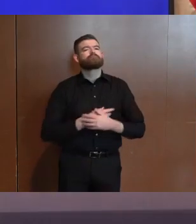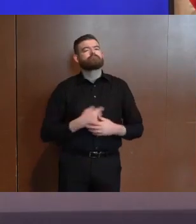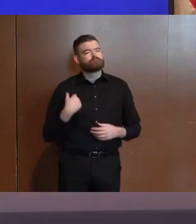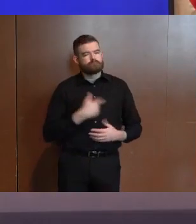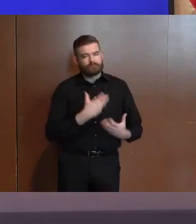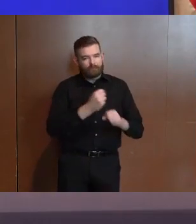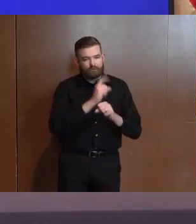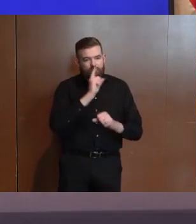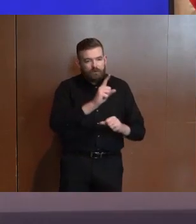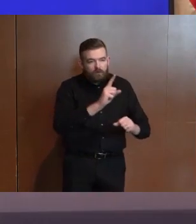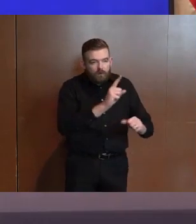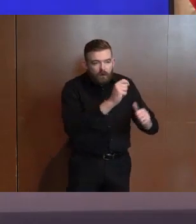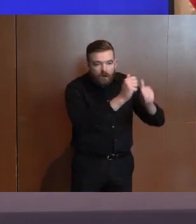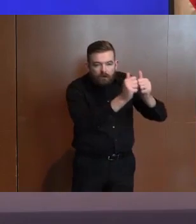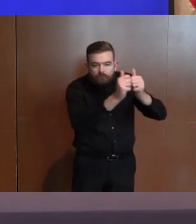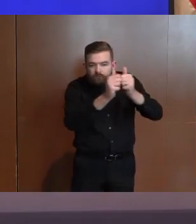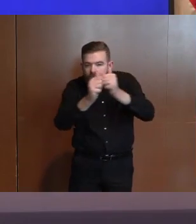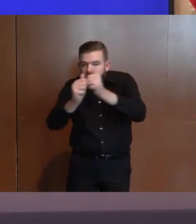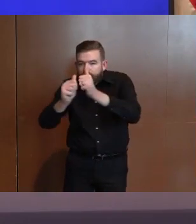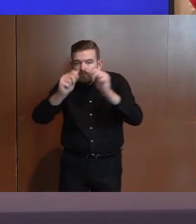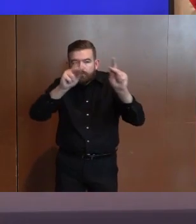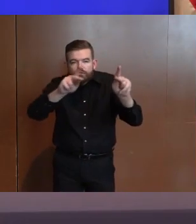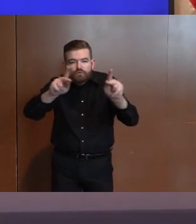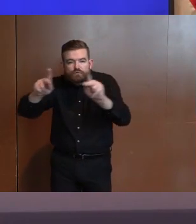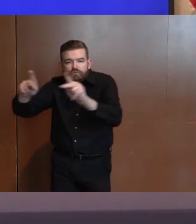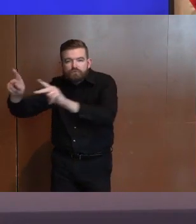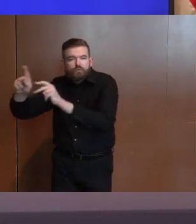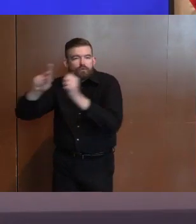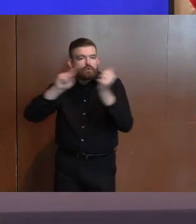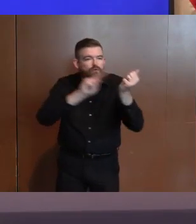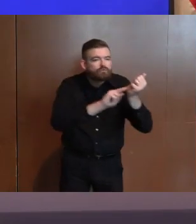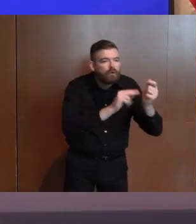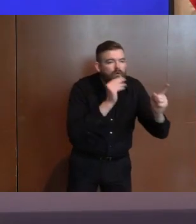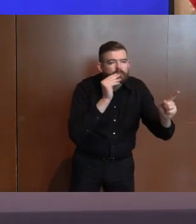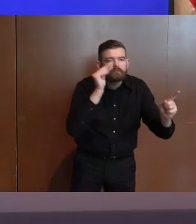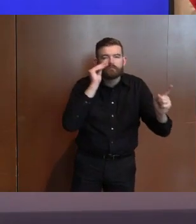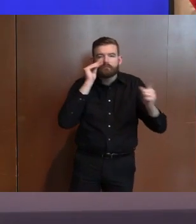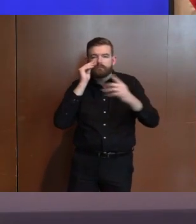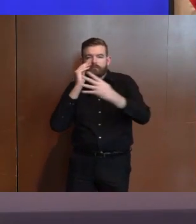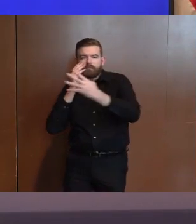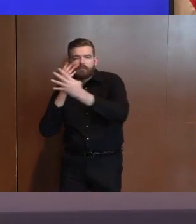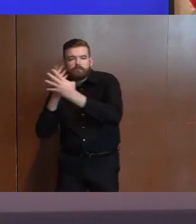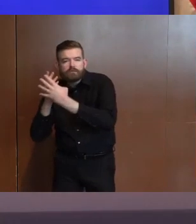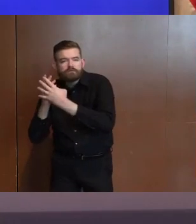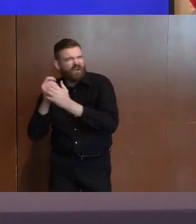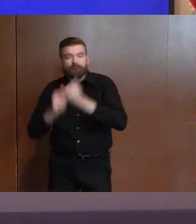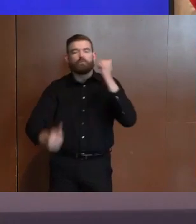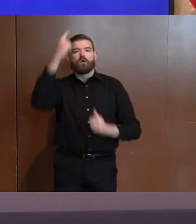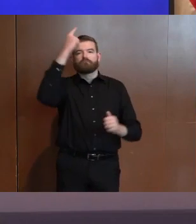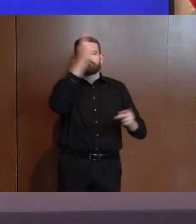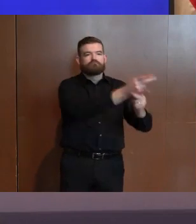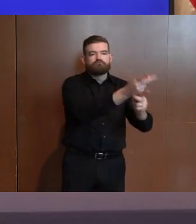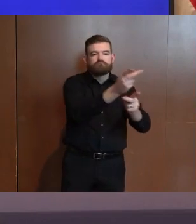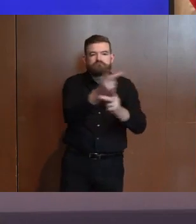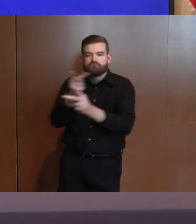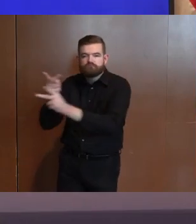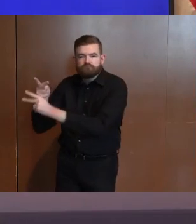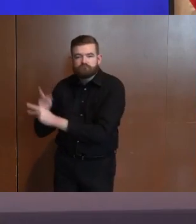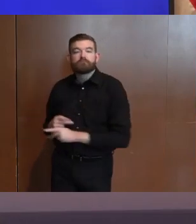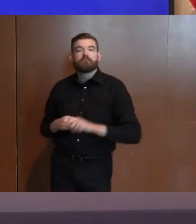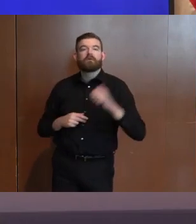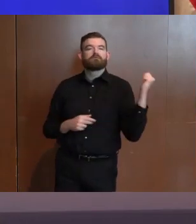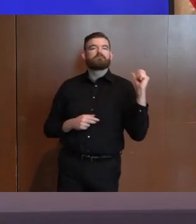are addressing the entire dimension of the state. So thank you. You good, Nikita? Charlie, anything? Just a quick question. The governor of Florida